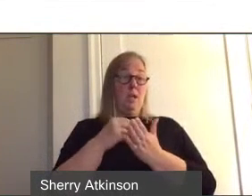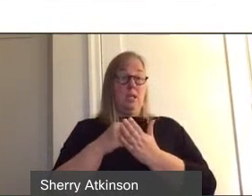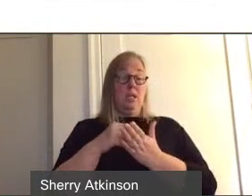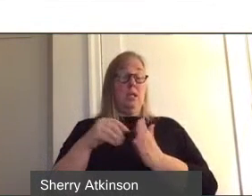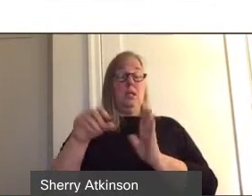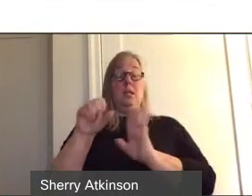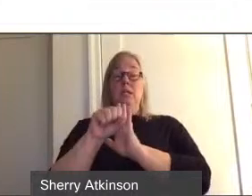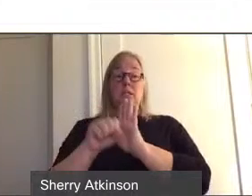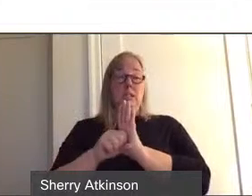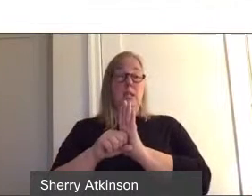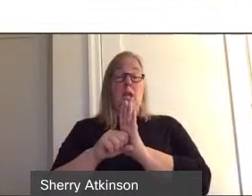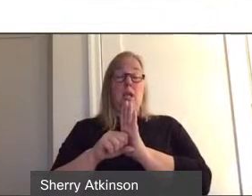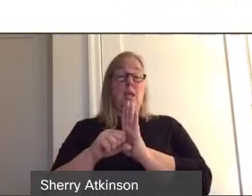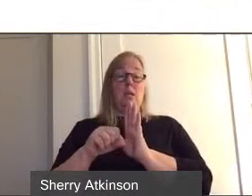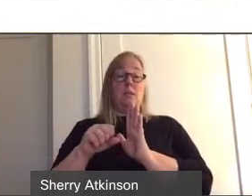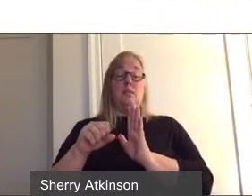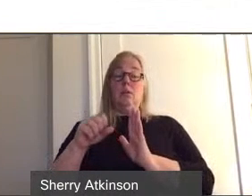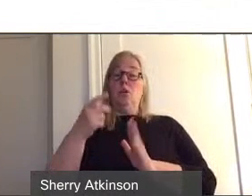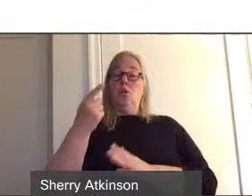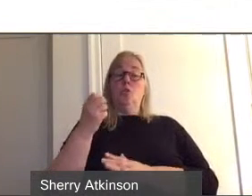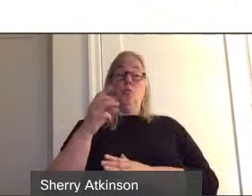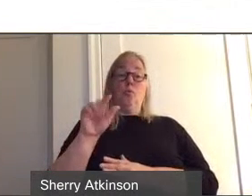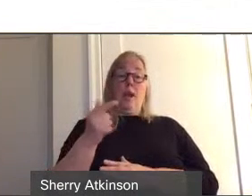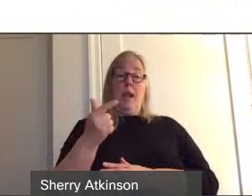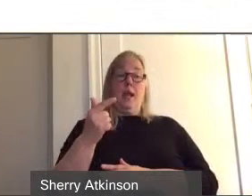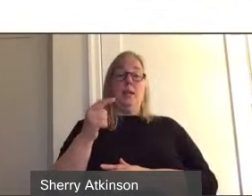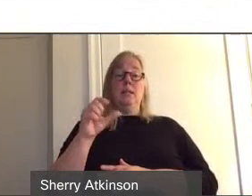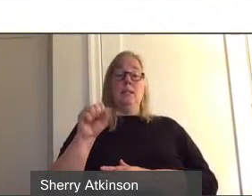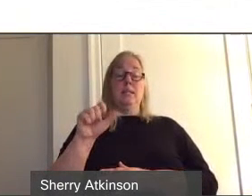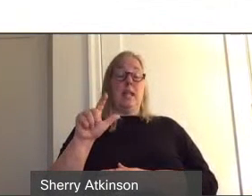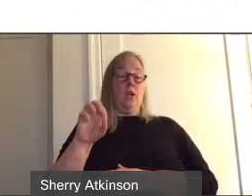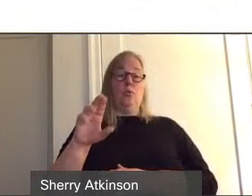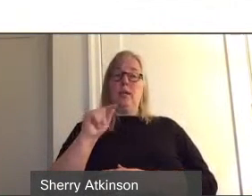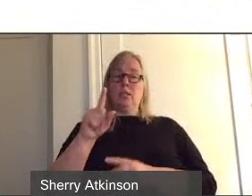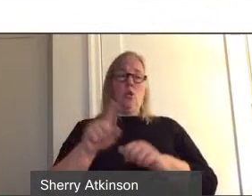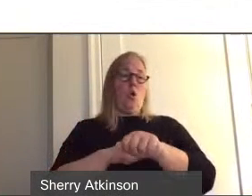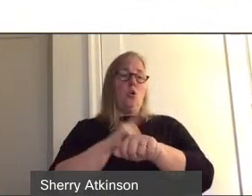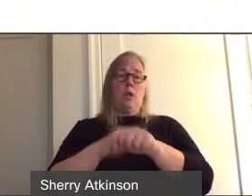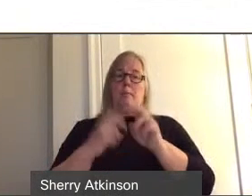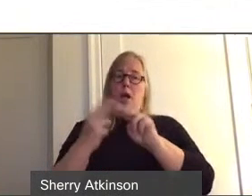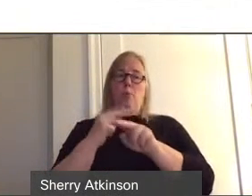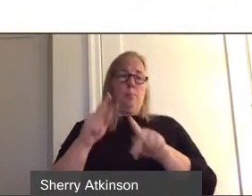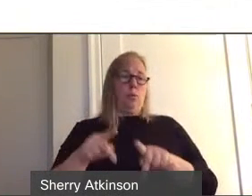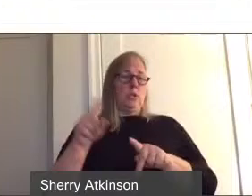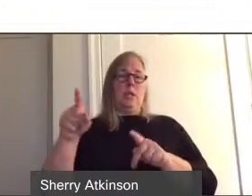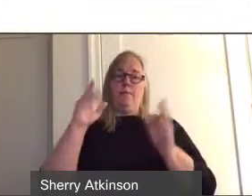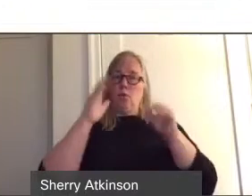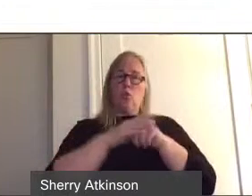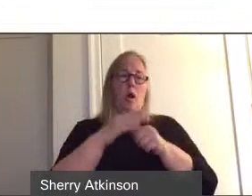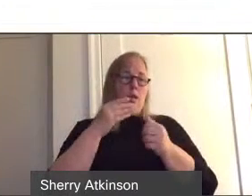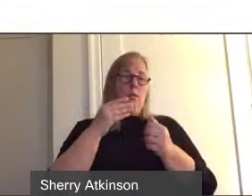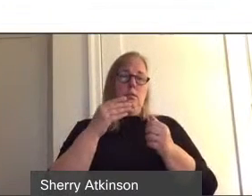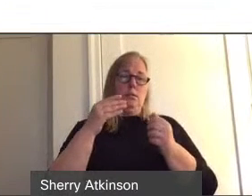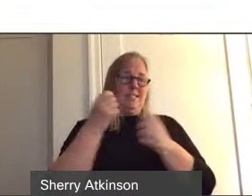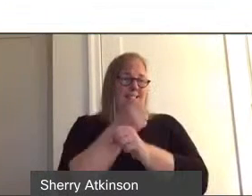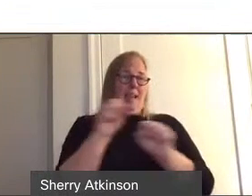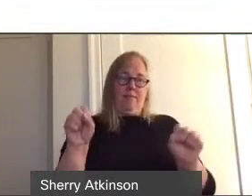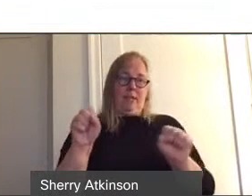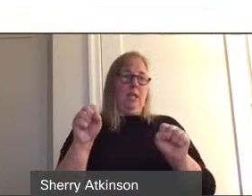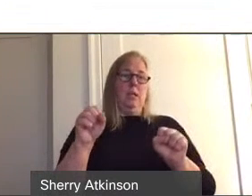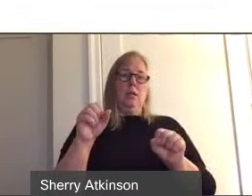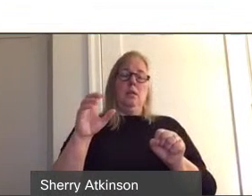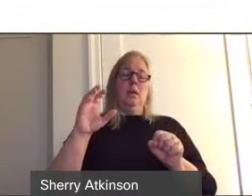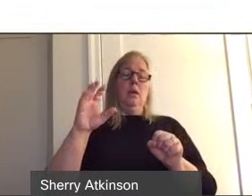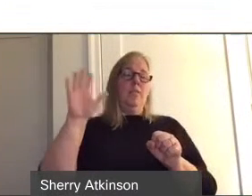as a longtime highway administrator, is focused on safety because this could speak to their priorities, but their